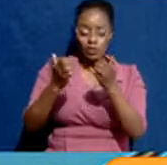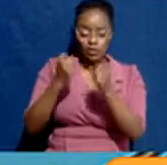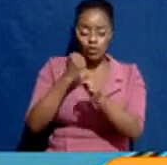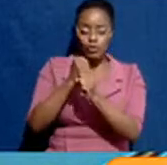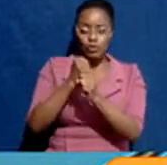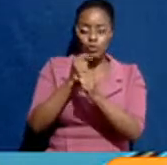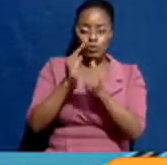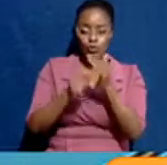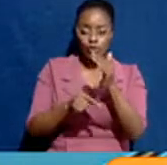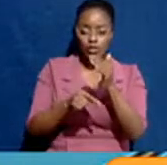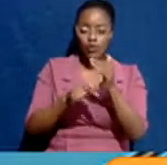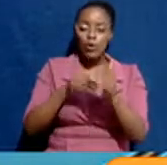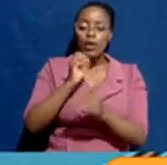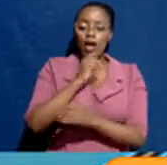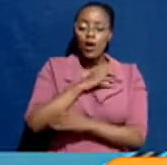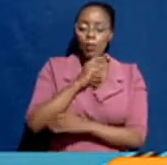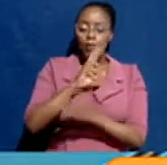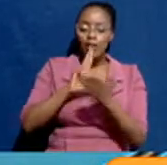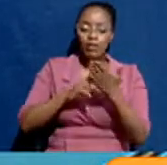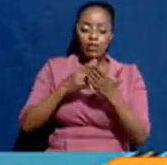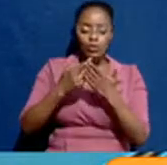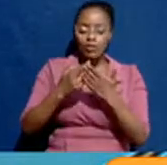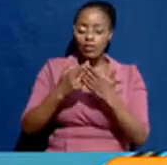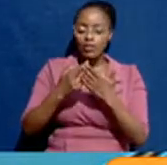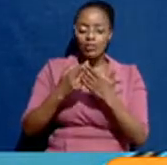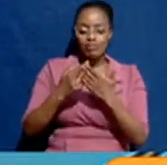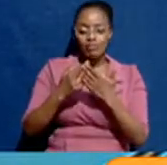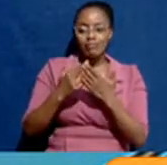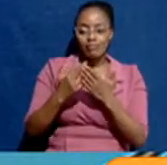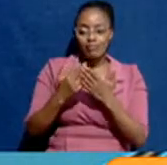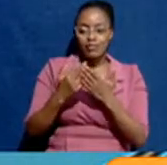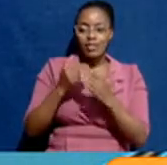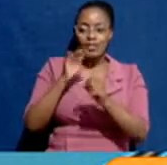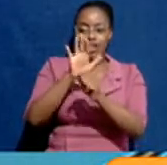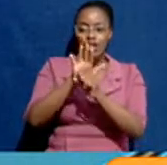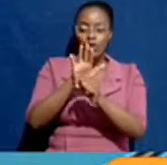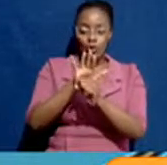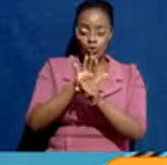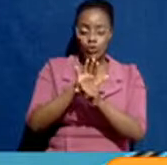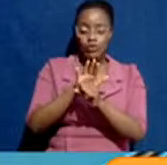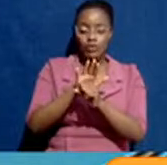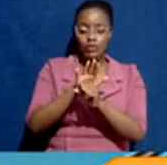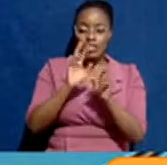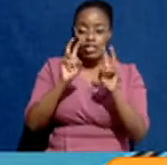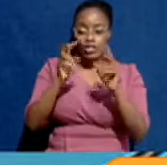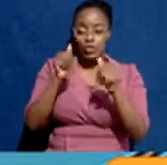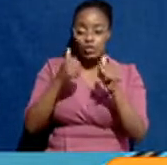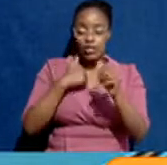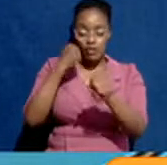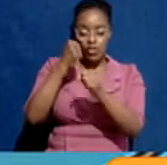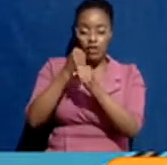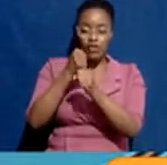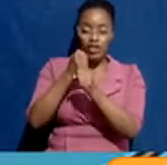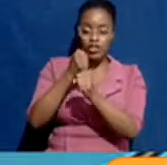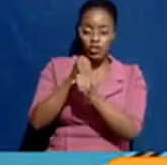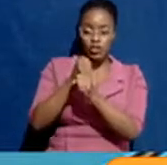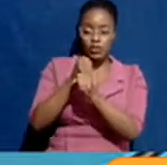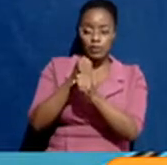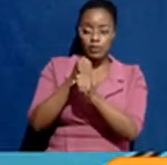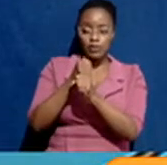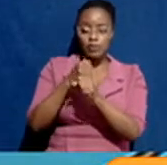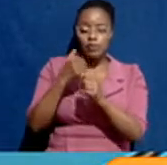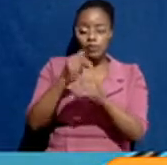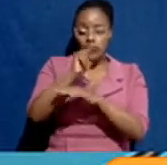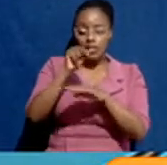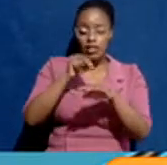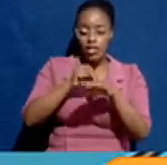we are complaining of resources. Yeah. But I think there is also a lot of duplication on the functions between the